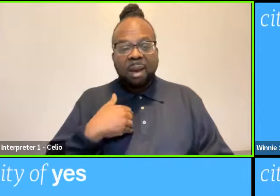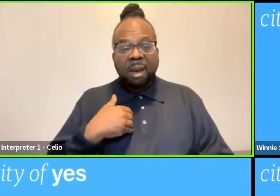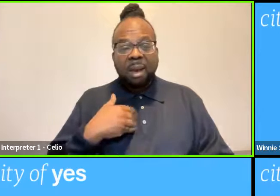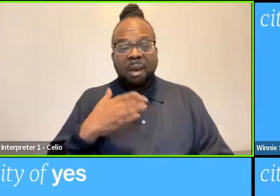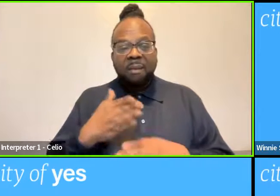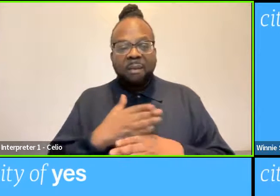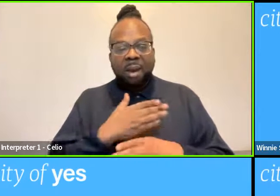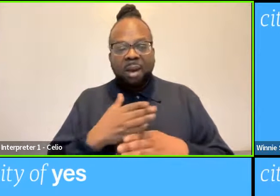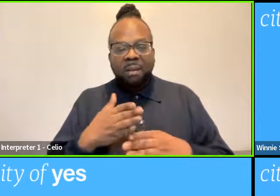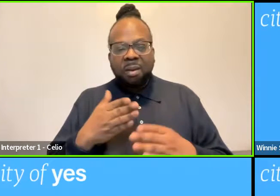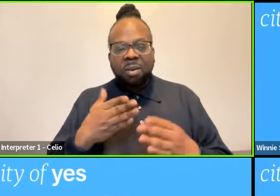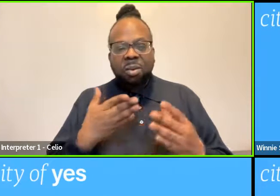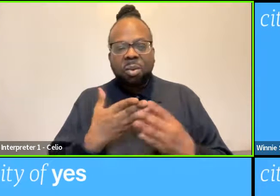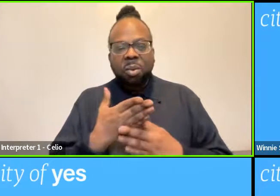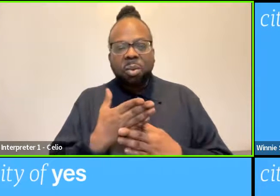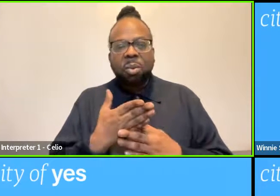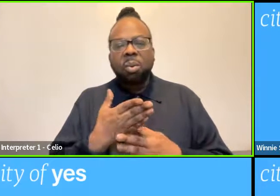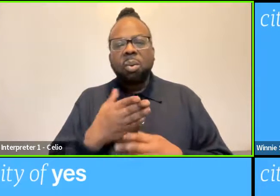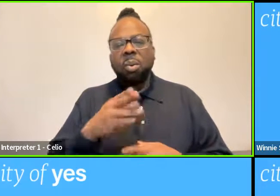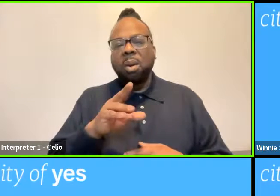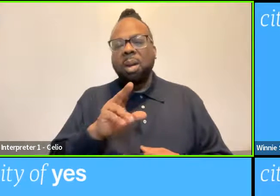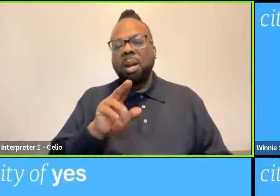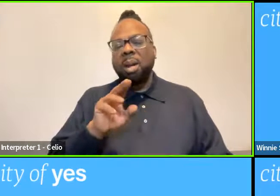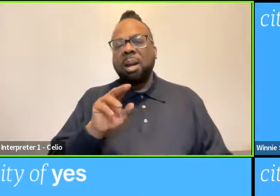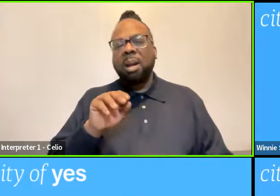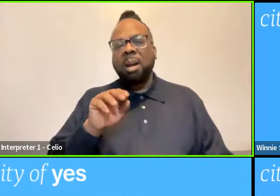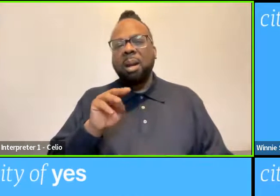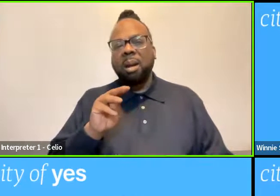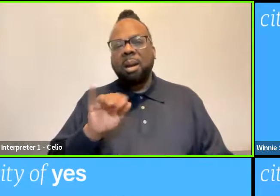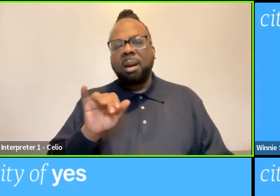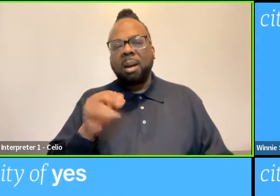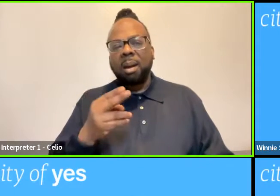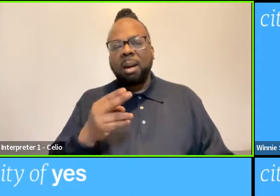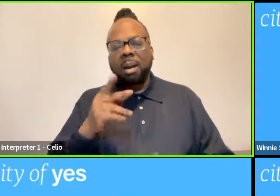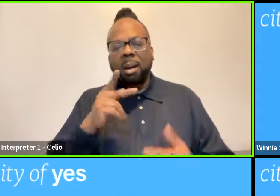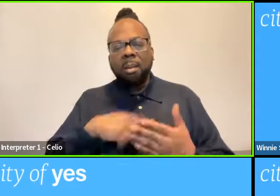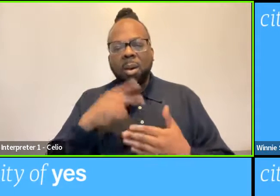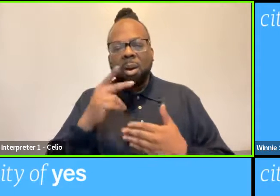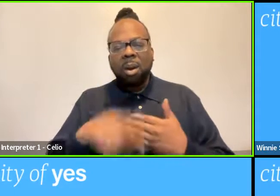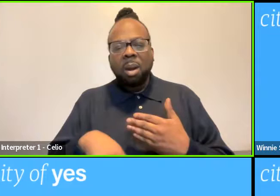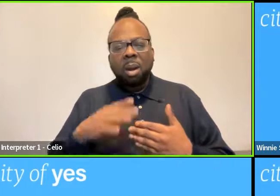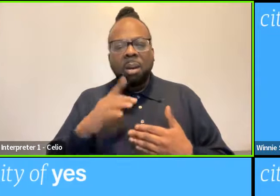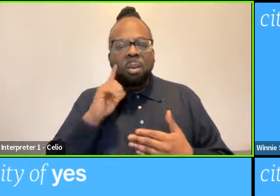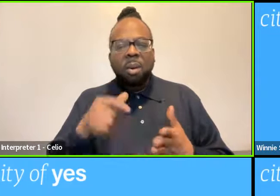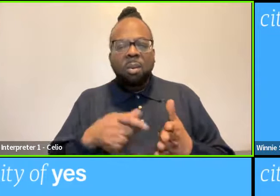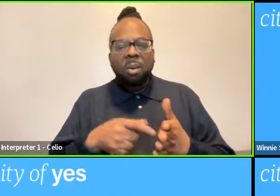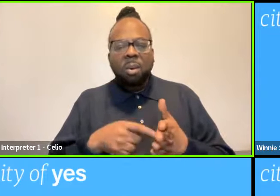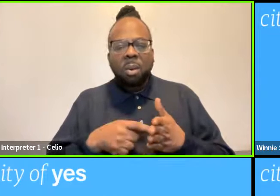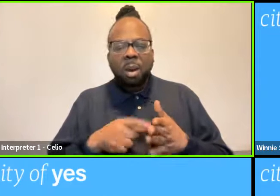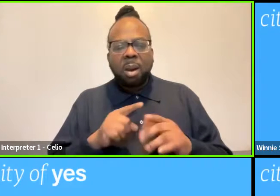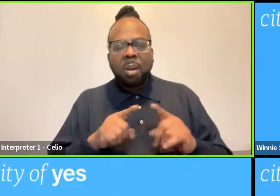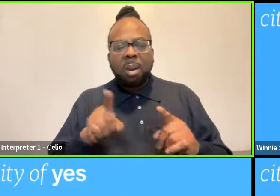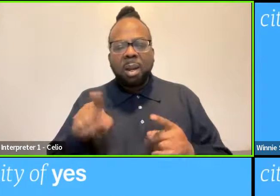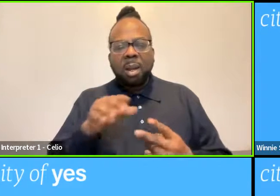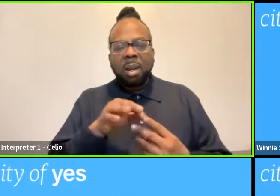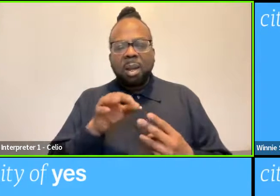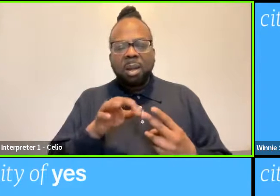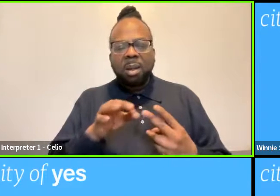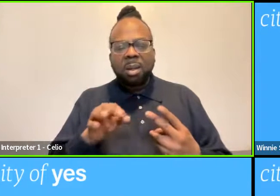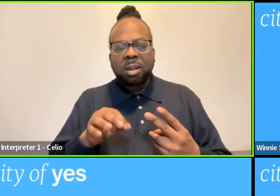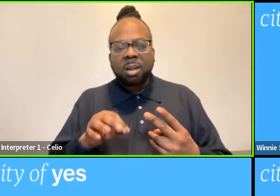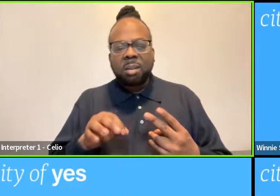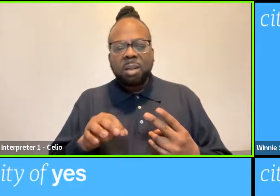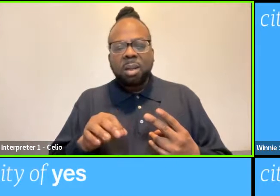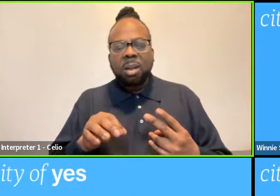through the MIH program. We would not mandate that development's income average, but they can choose up to 3 income